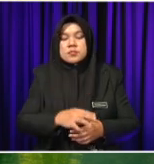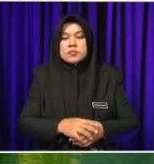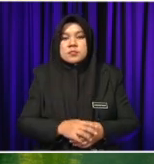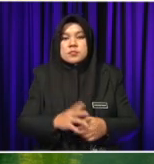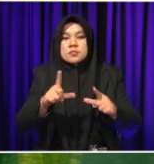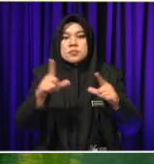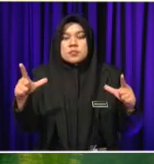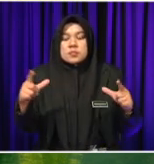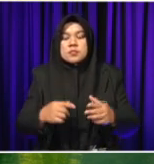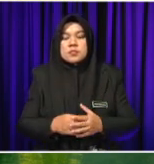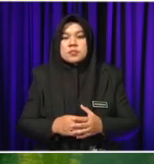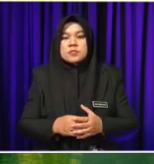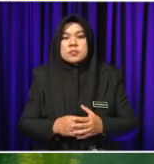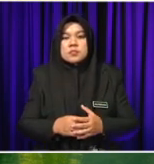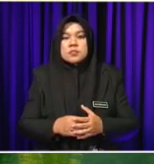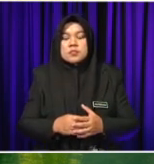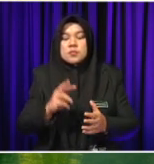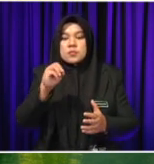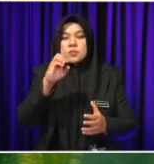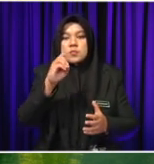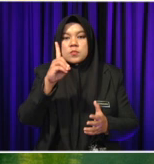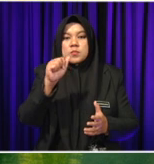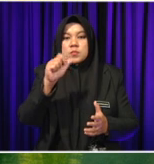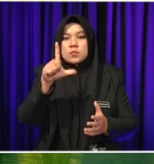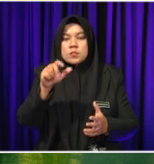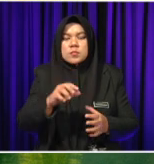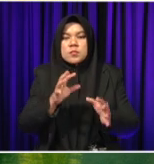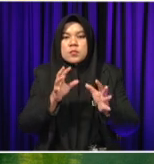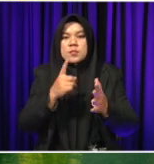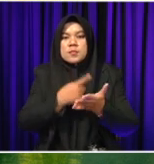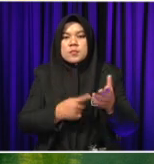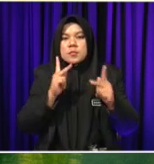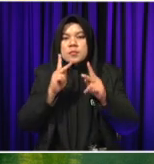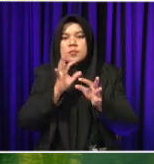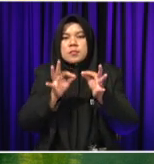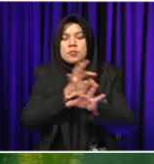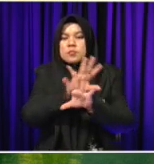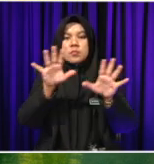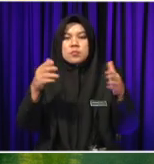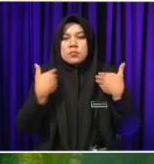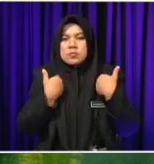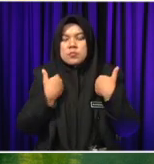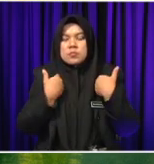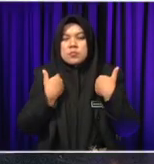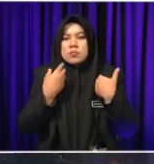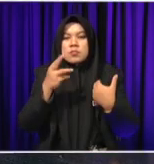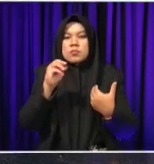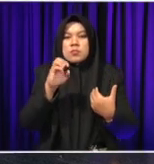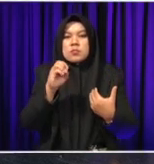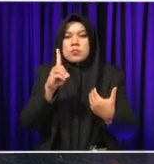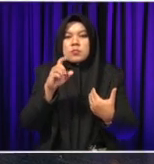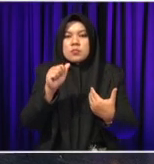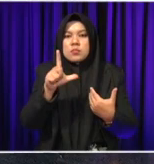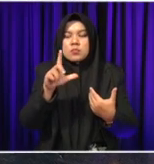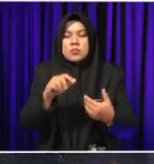with modal verb. But Shafika, yes. what happens if there is no modal verb in the lines of any poems? You